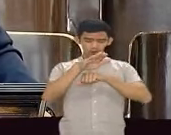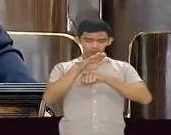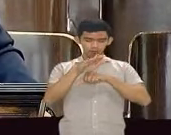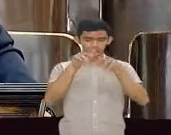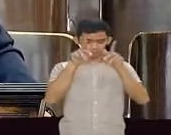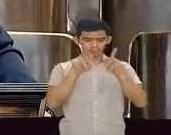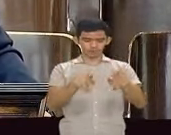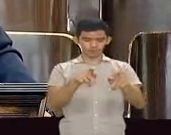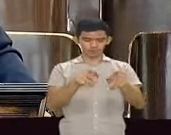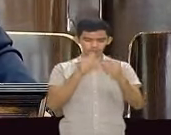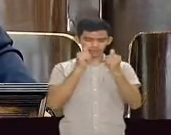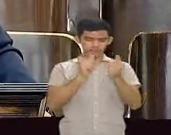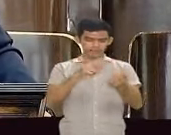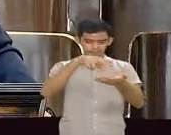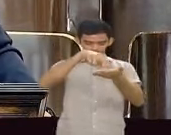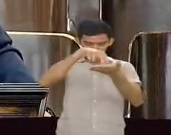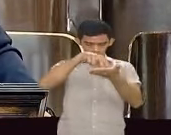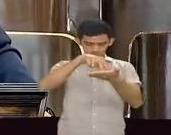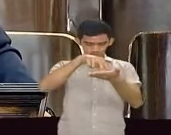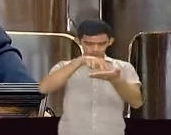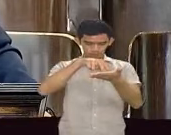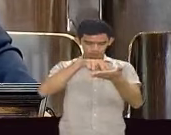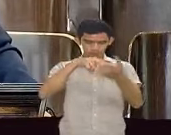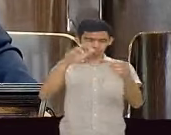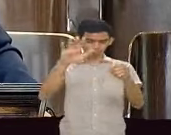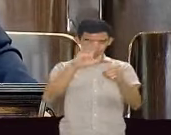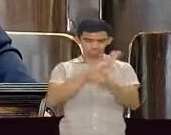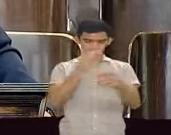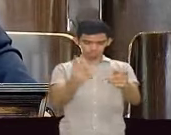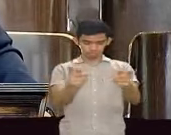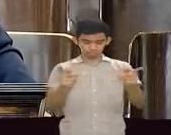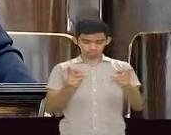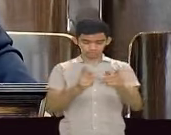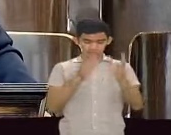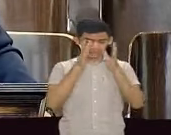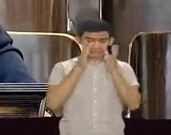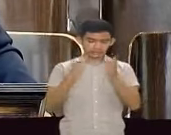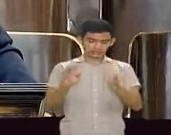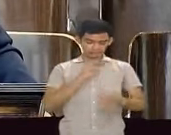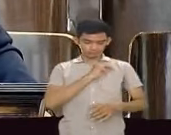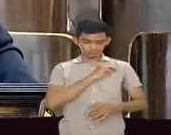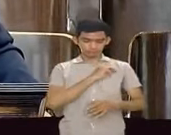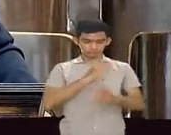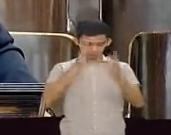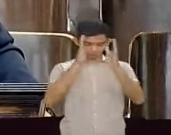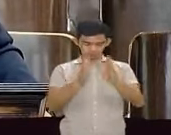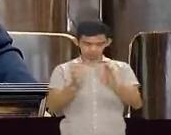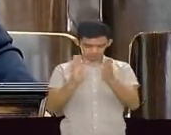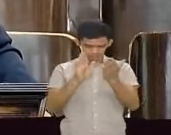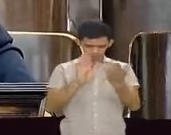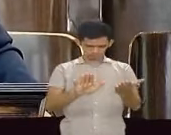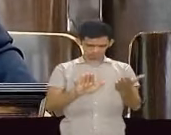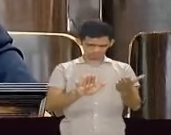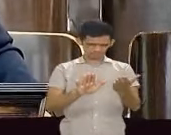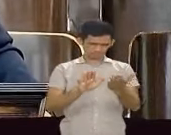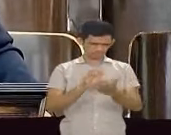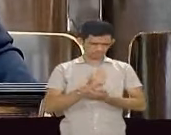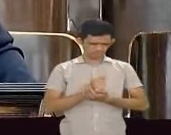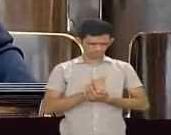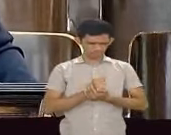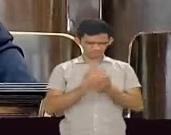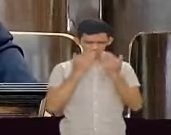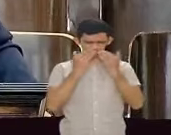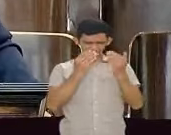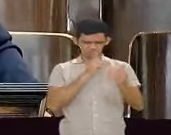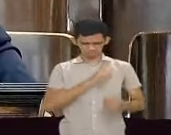someone to be able to stand and fill the gap that has been left by the ministries that Brother Mukendi was